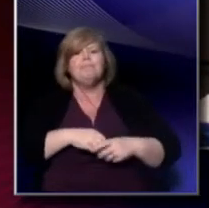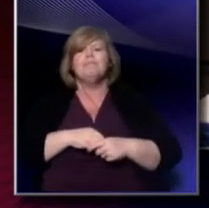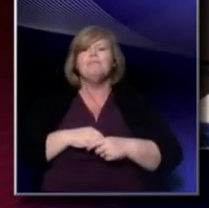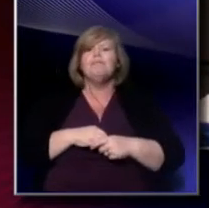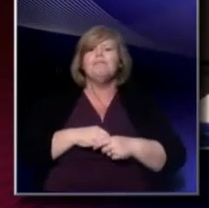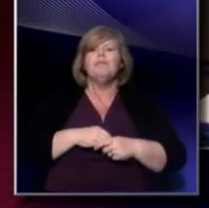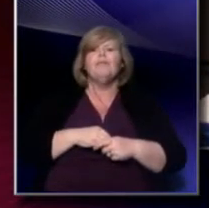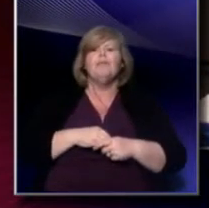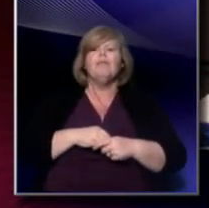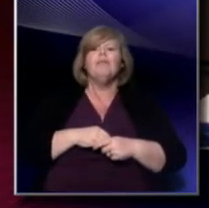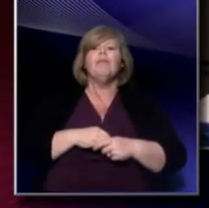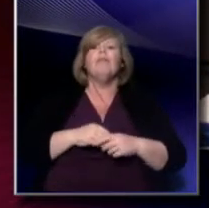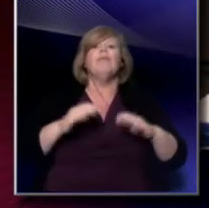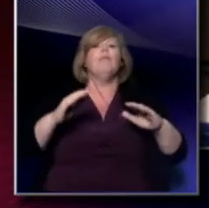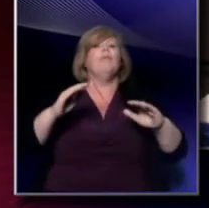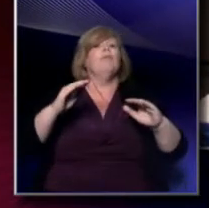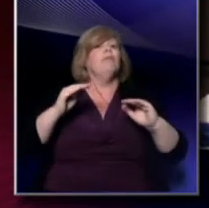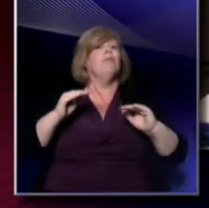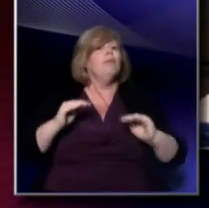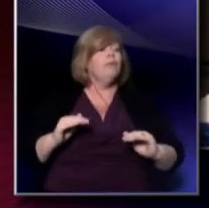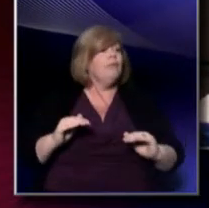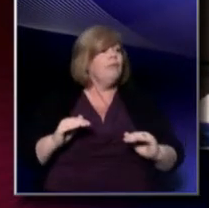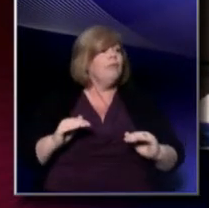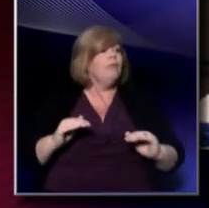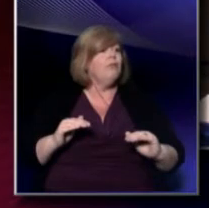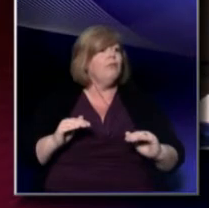Next will be Human Services, Anita.